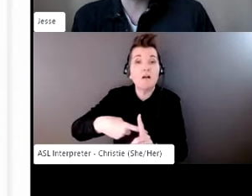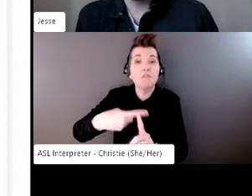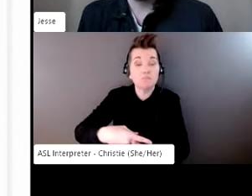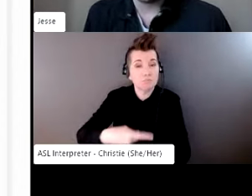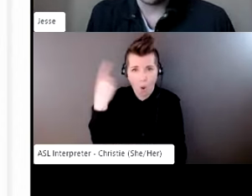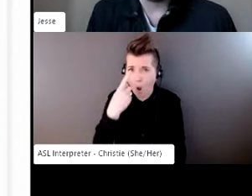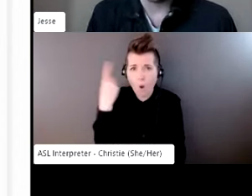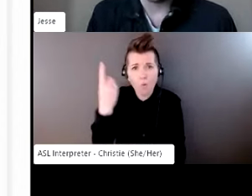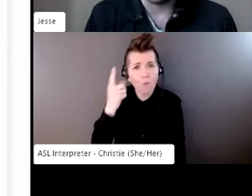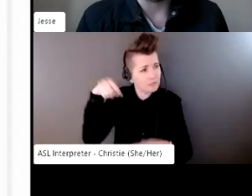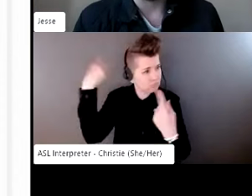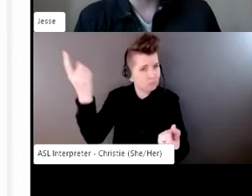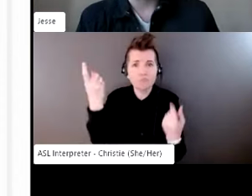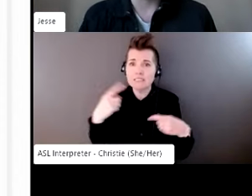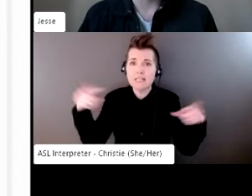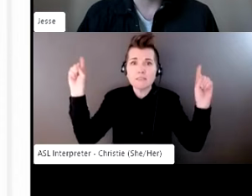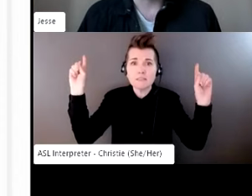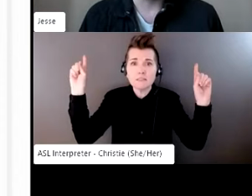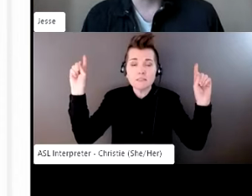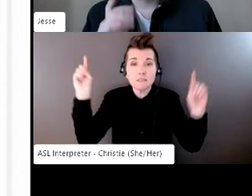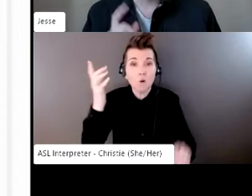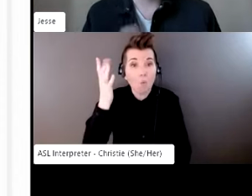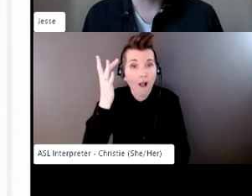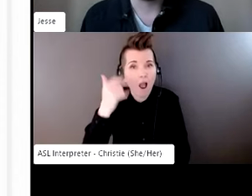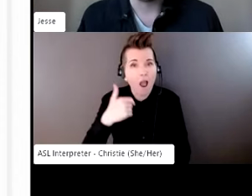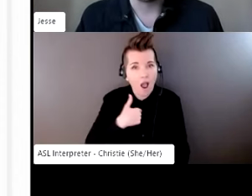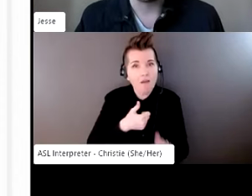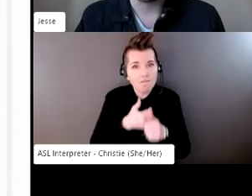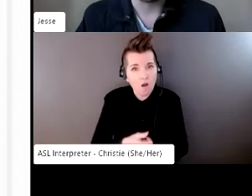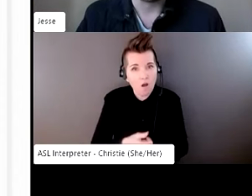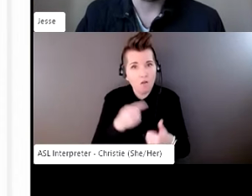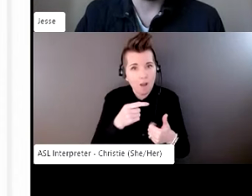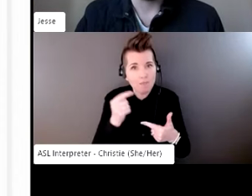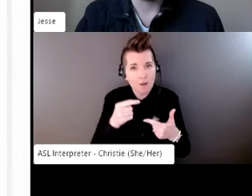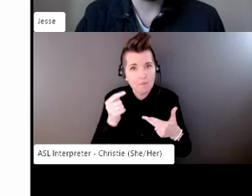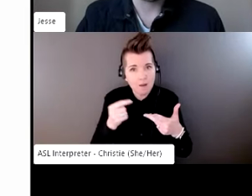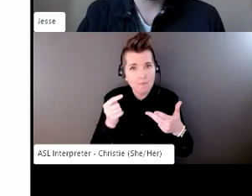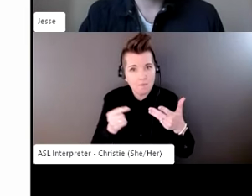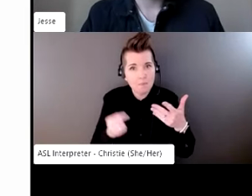works, but it's because I always know what I'm doing. So you want to make sure that you know what you're doing.